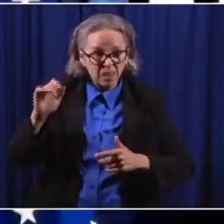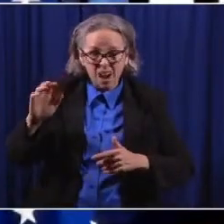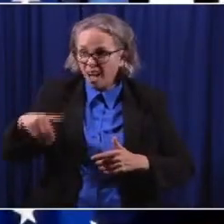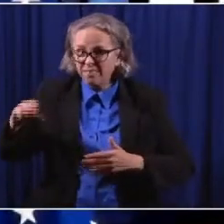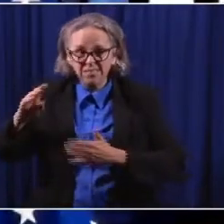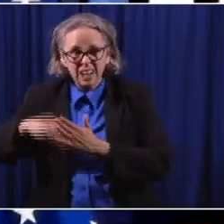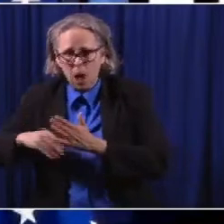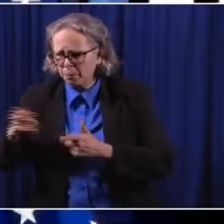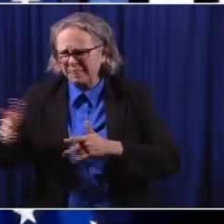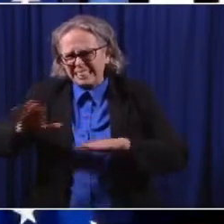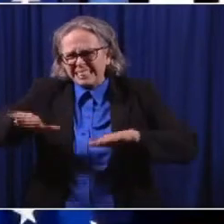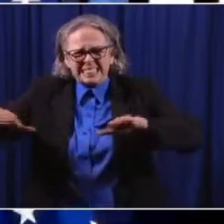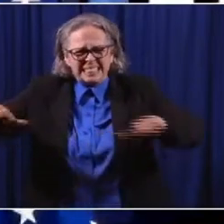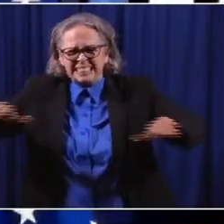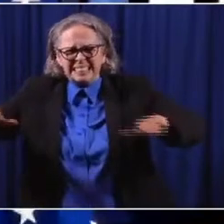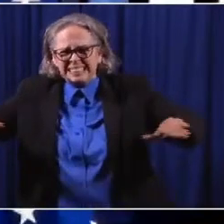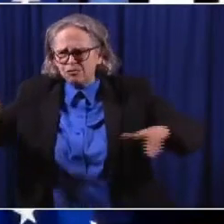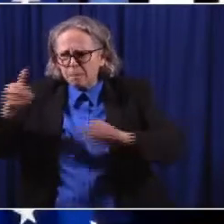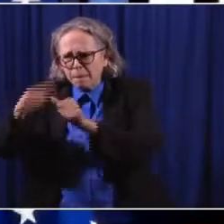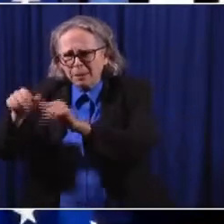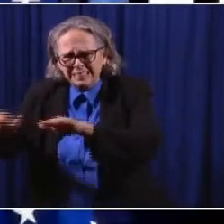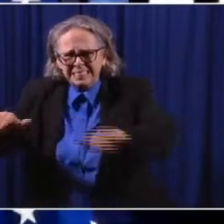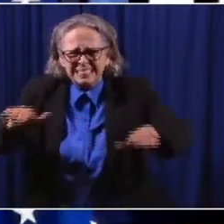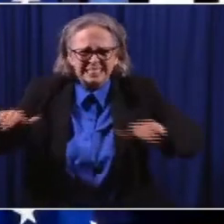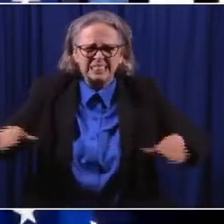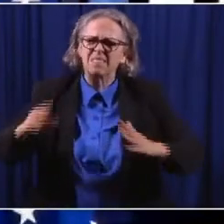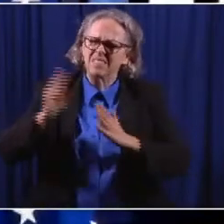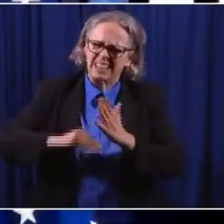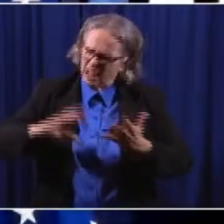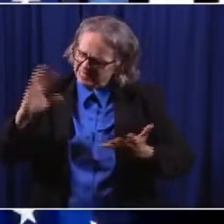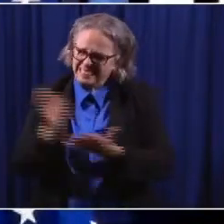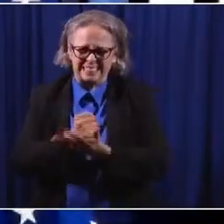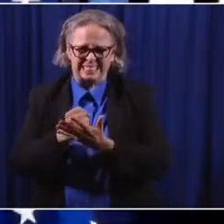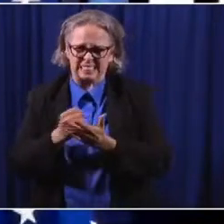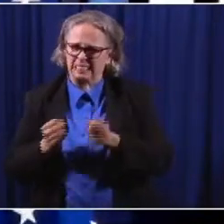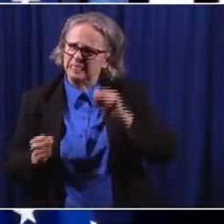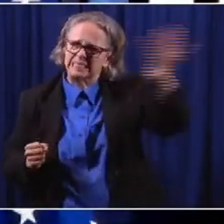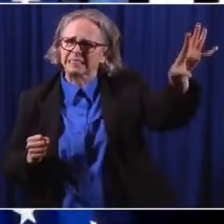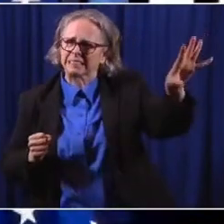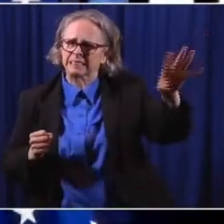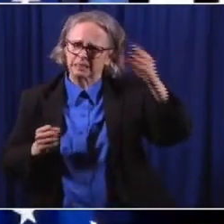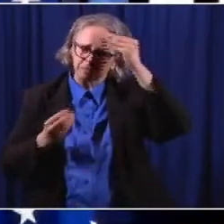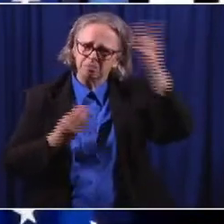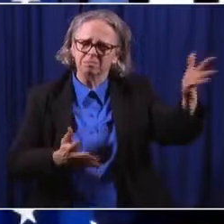Please help remind folks that we need to get this done, that a